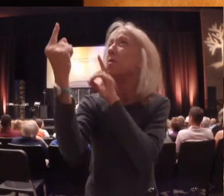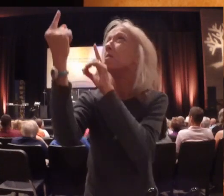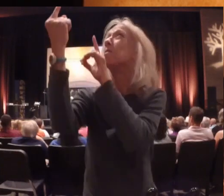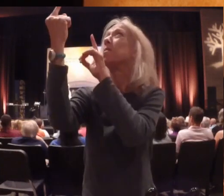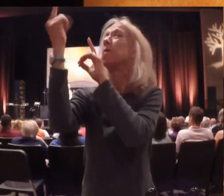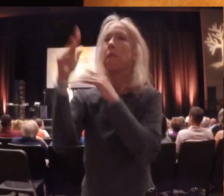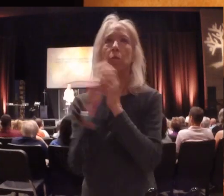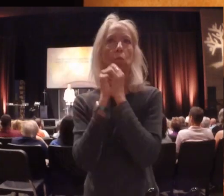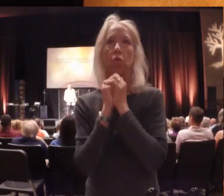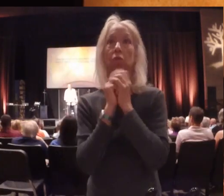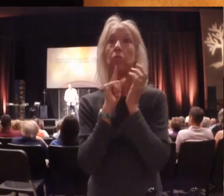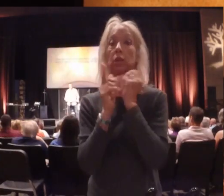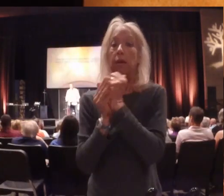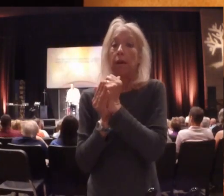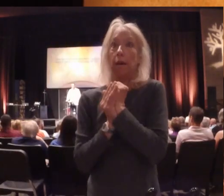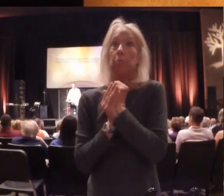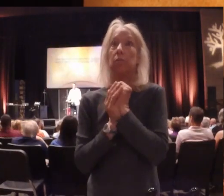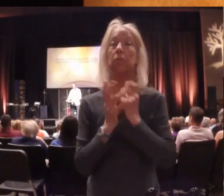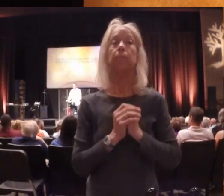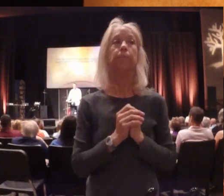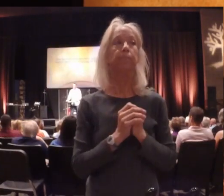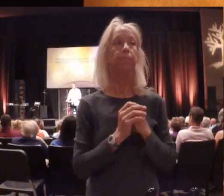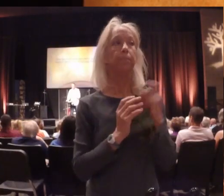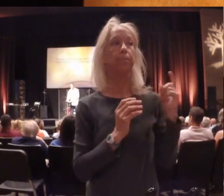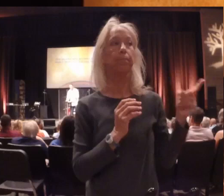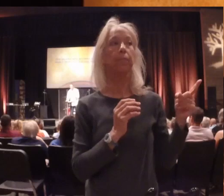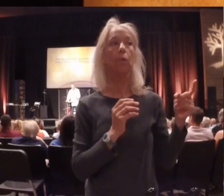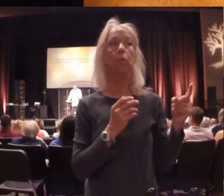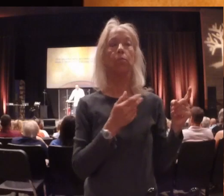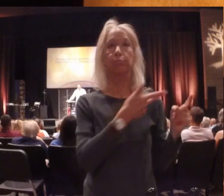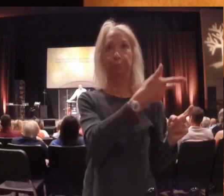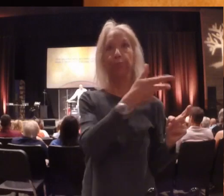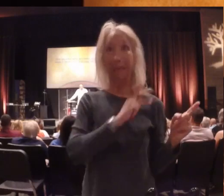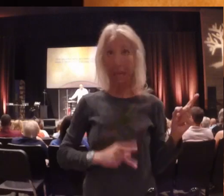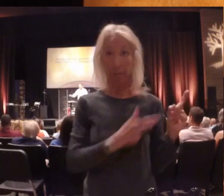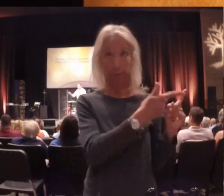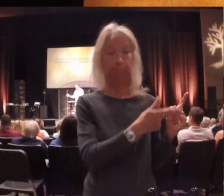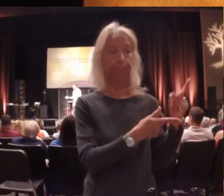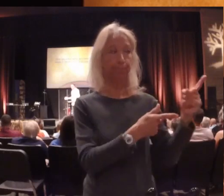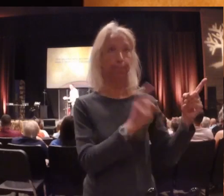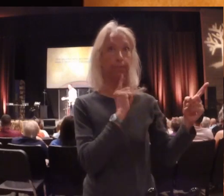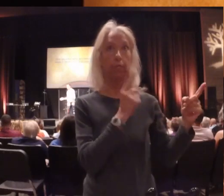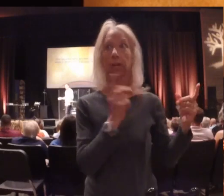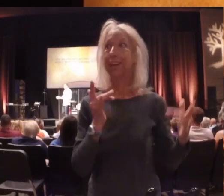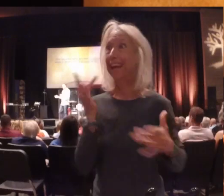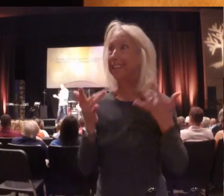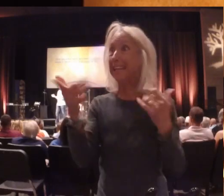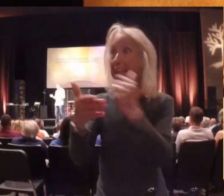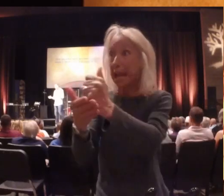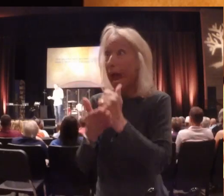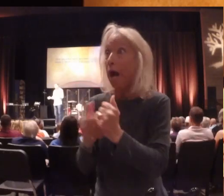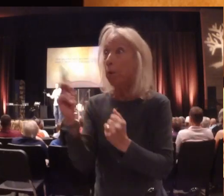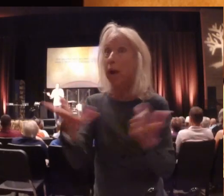that really helps us in those situations. So the three kings here are really excited. They're